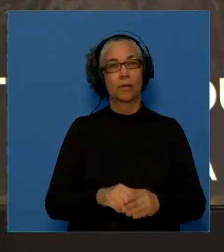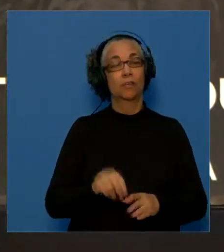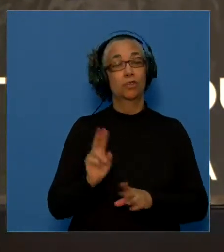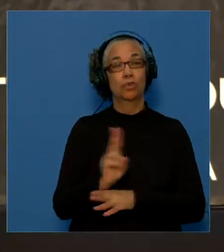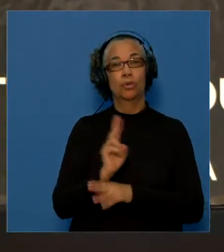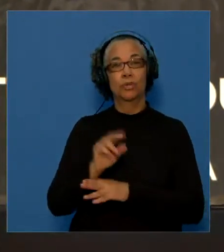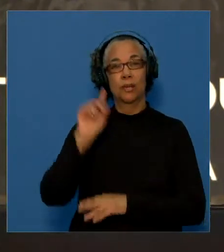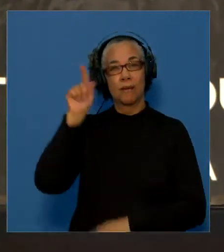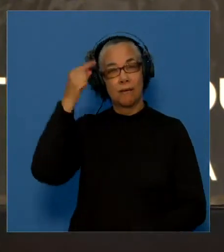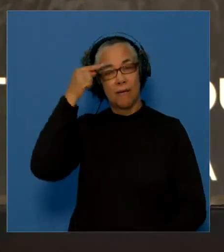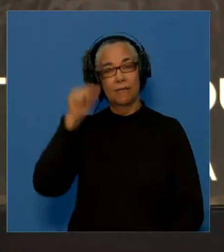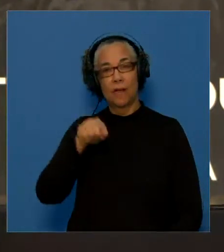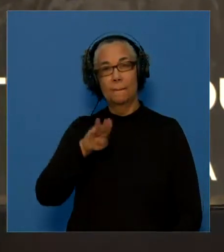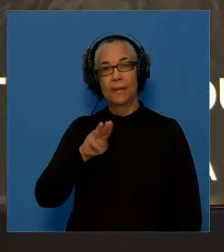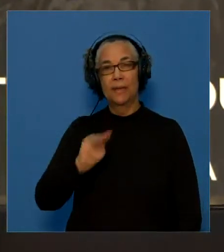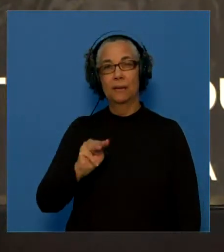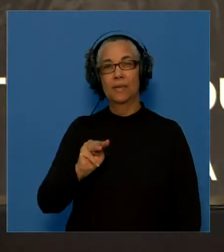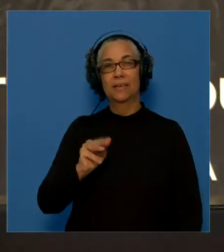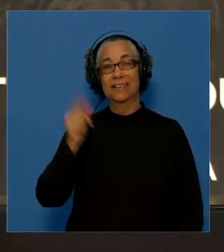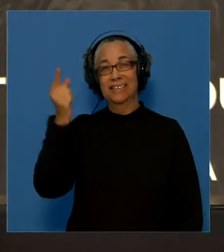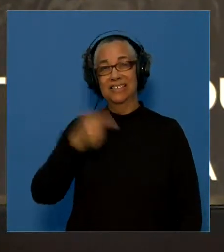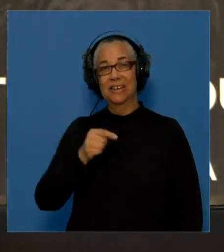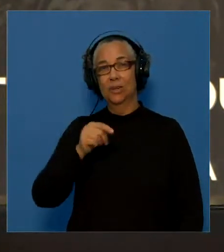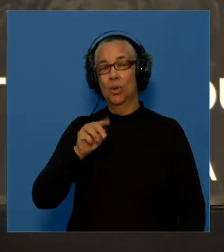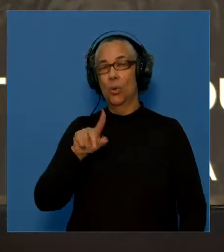gov.bm/wehealth, or you can email